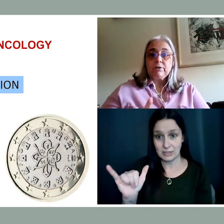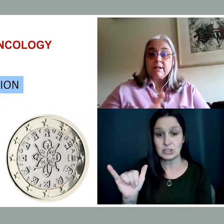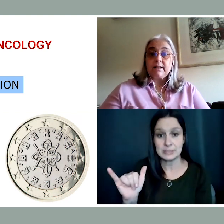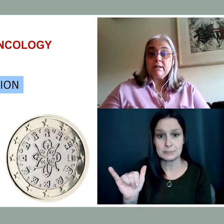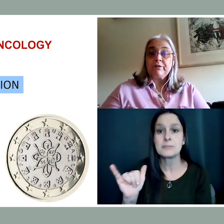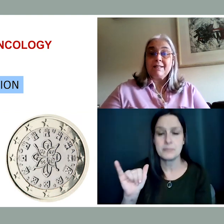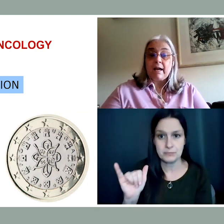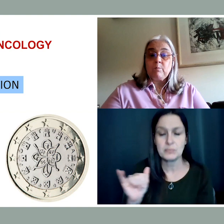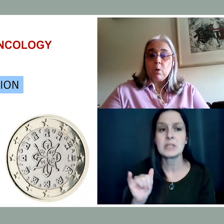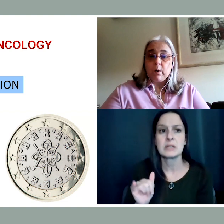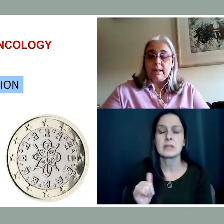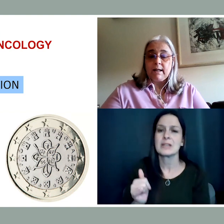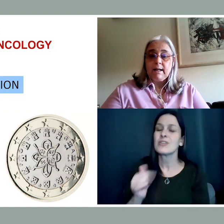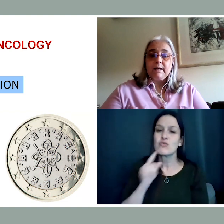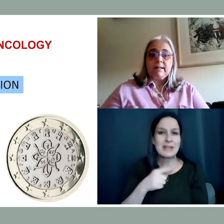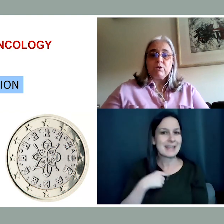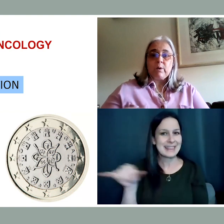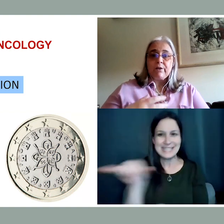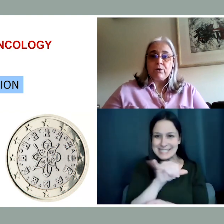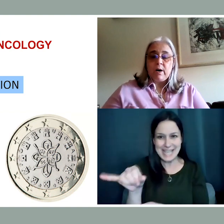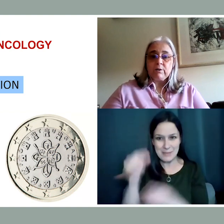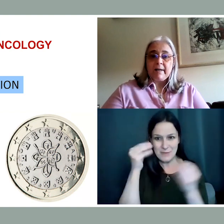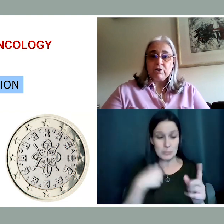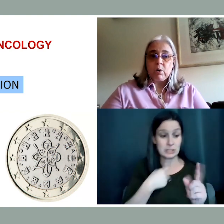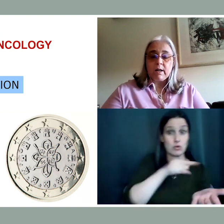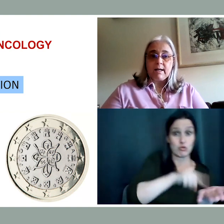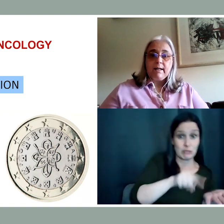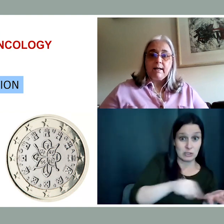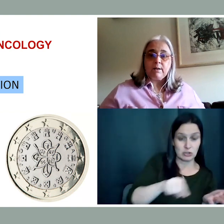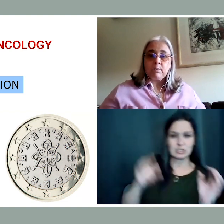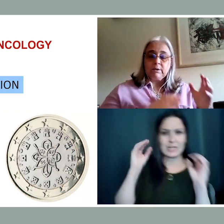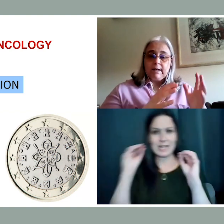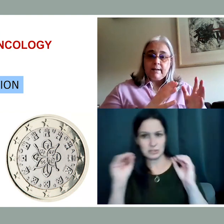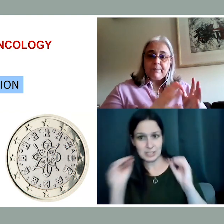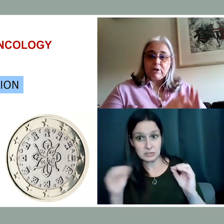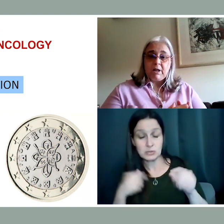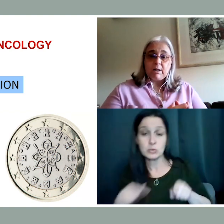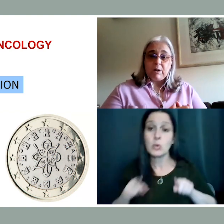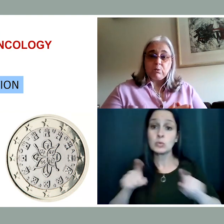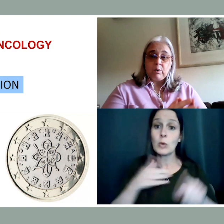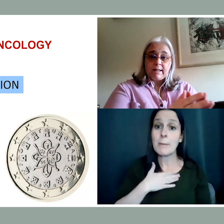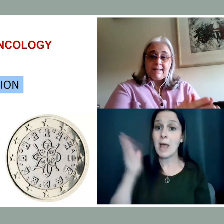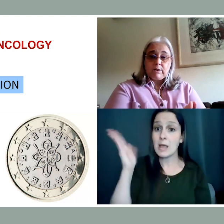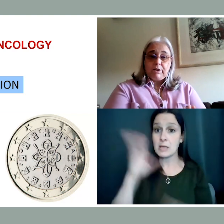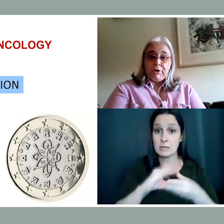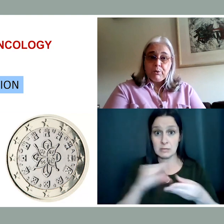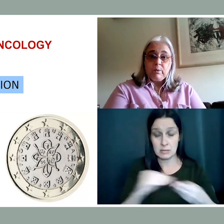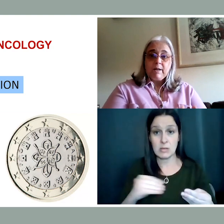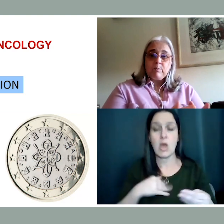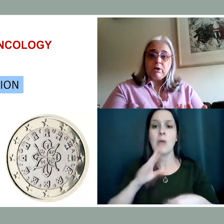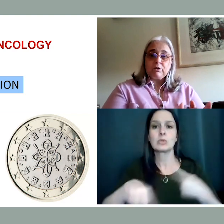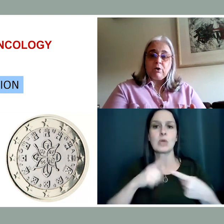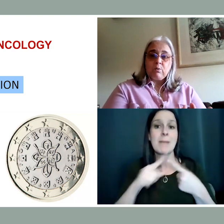the two sides of the same coin. And that's why throughout my talk, I will speak about what is